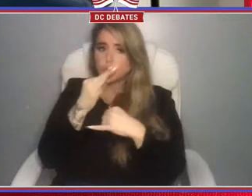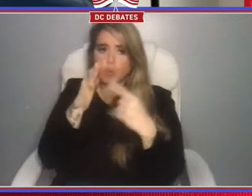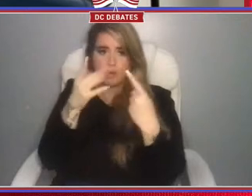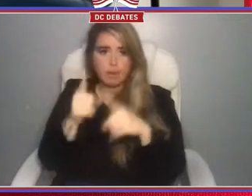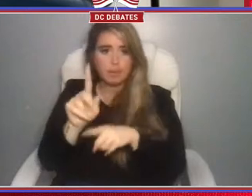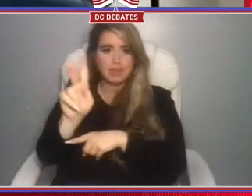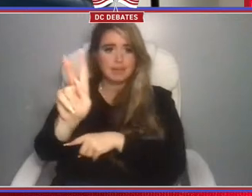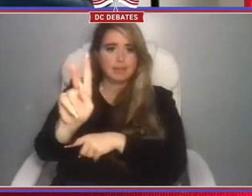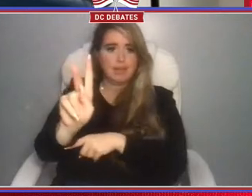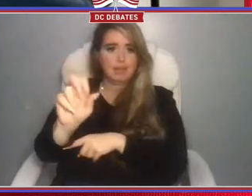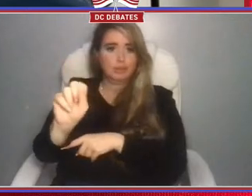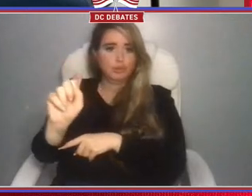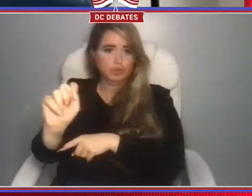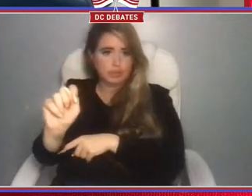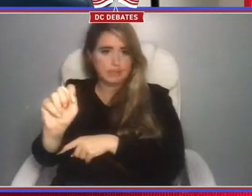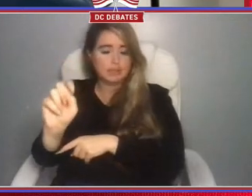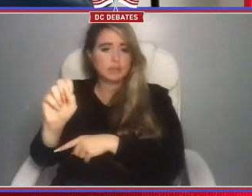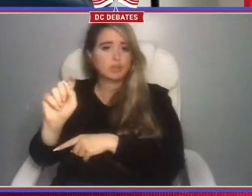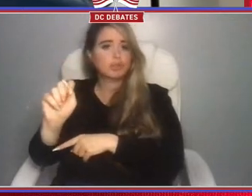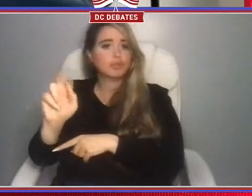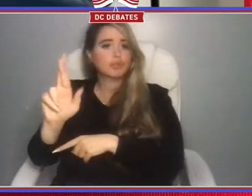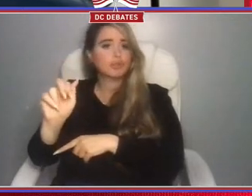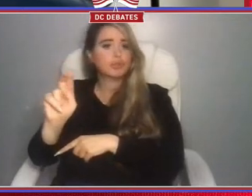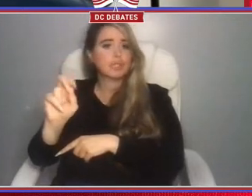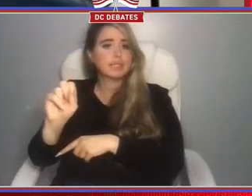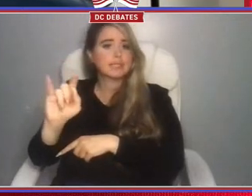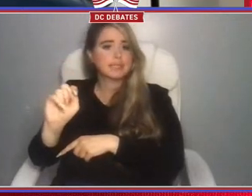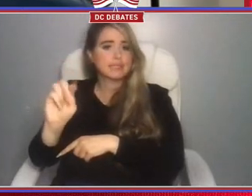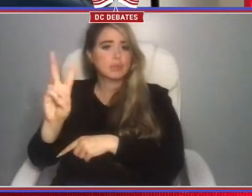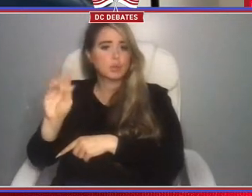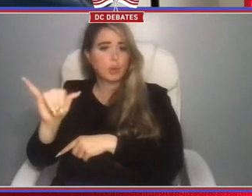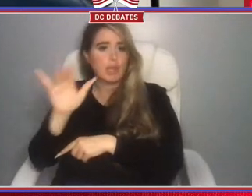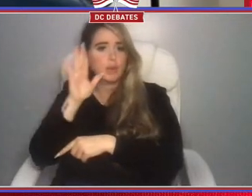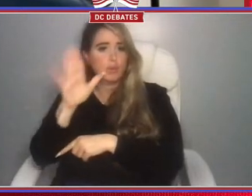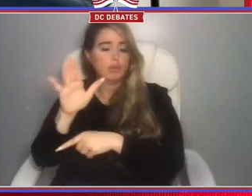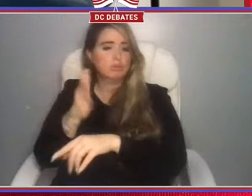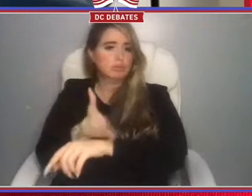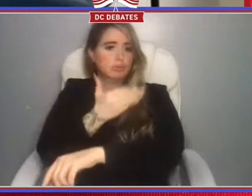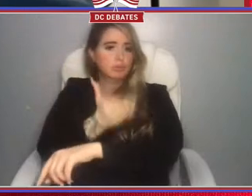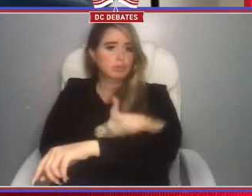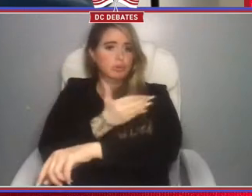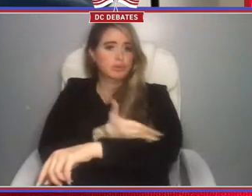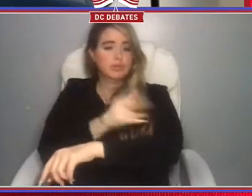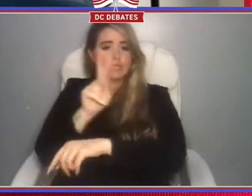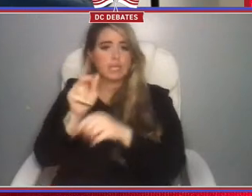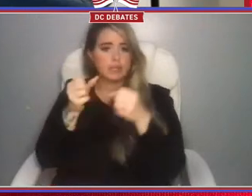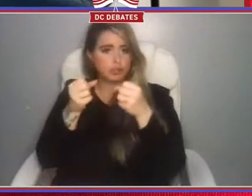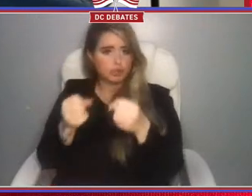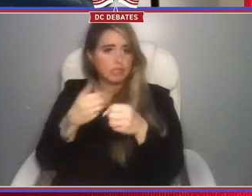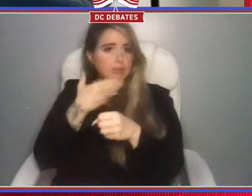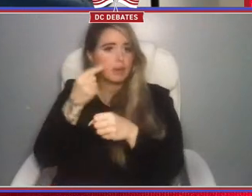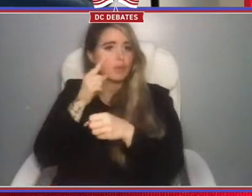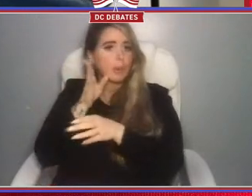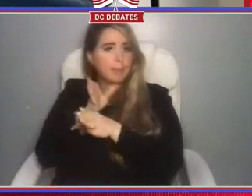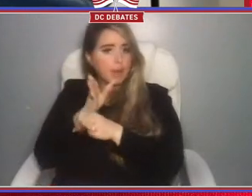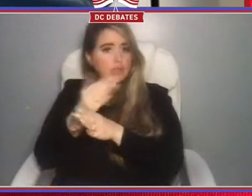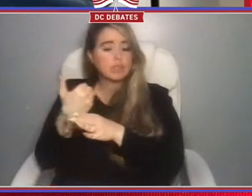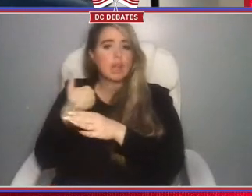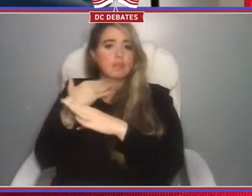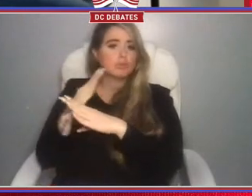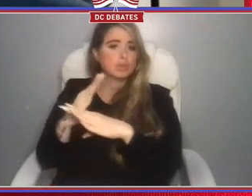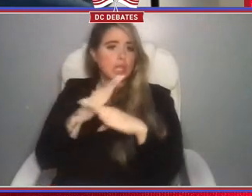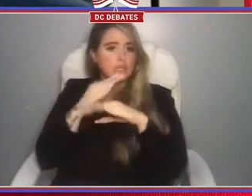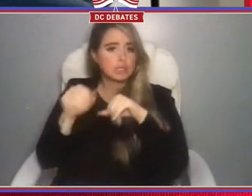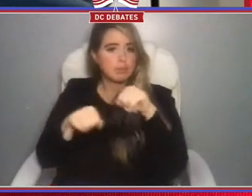way that will totally redo K Street, make it better for buses, have a protected bike corridor, and get rid of